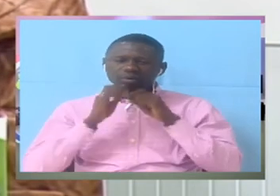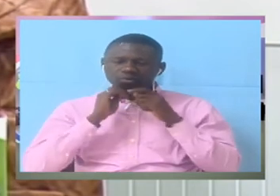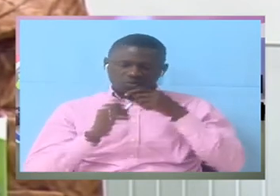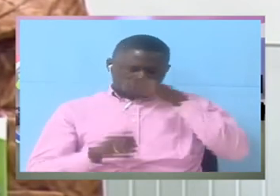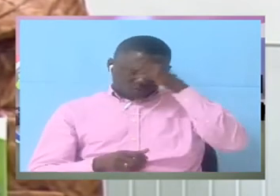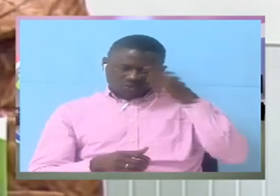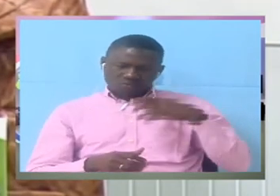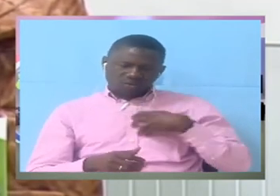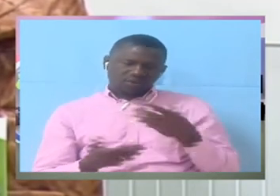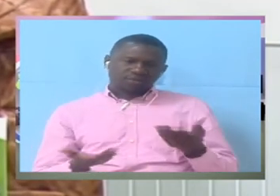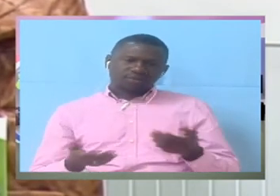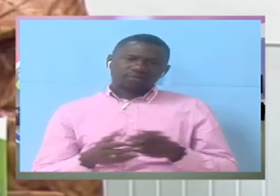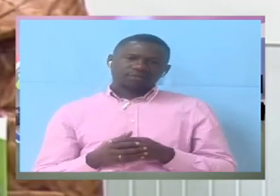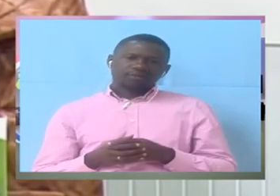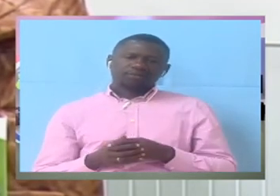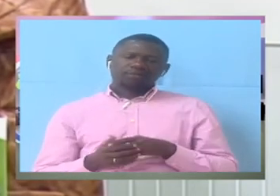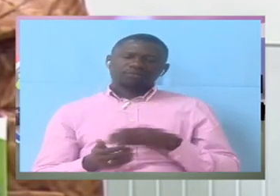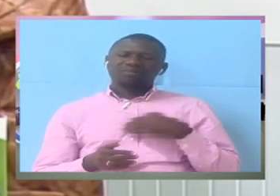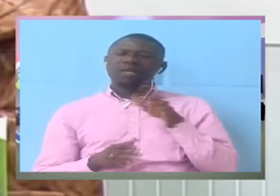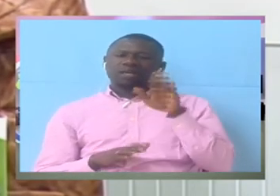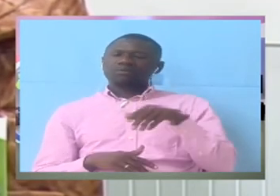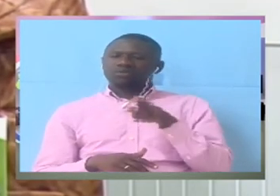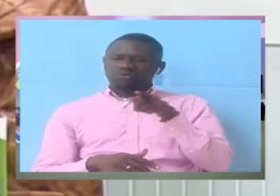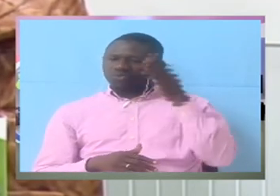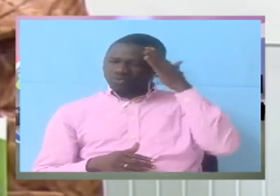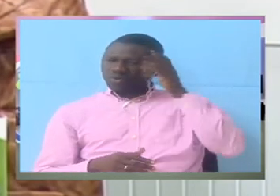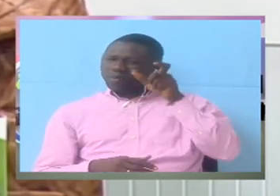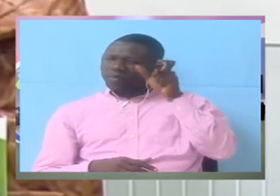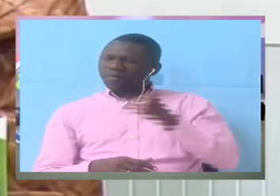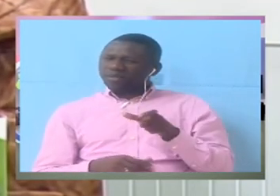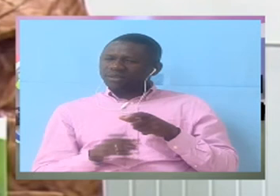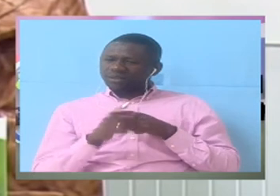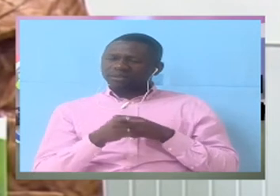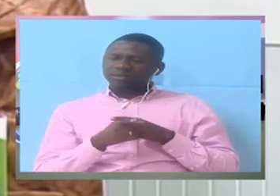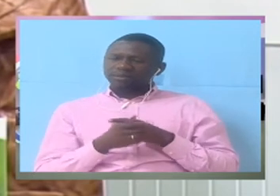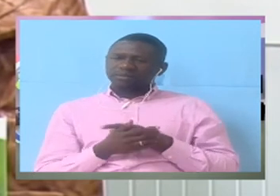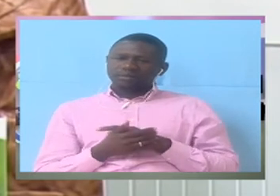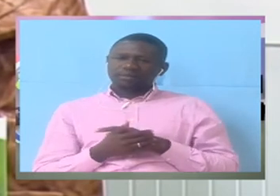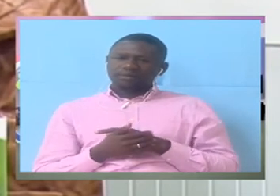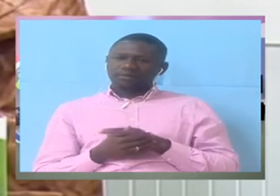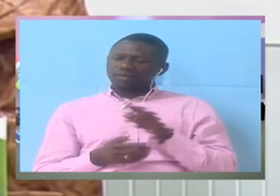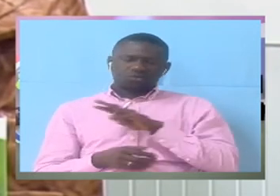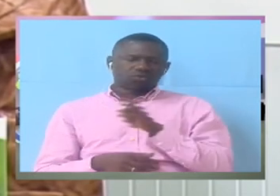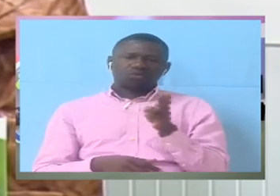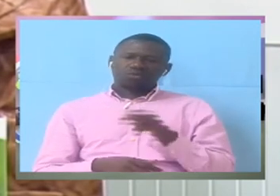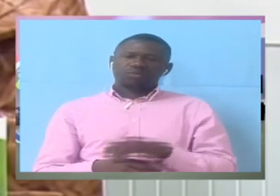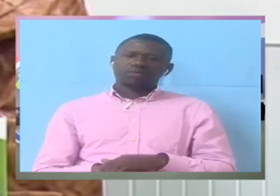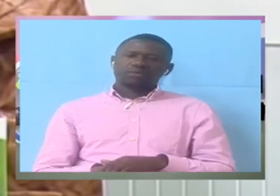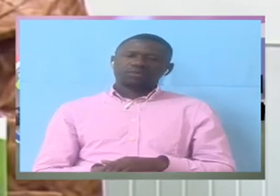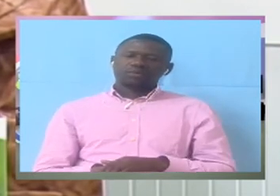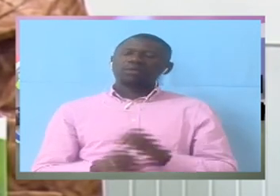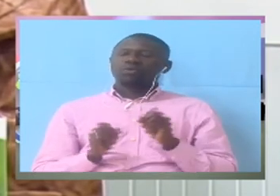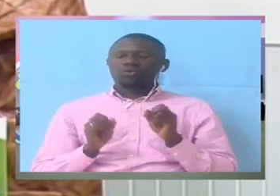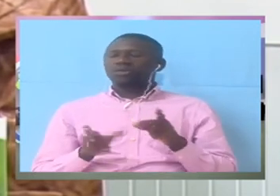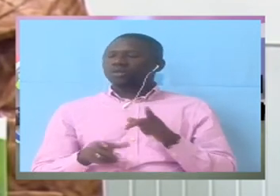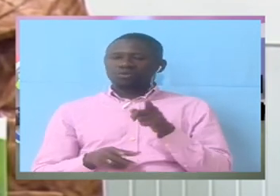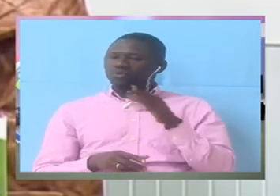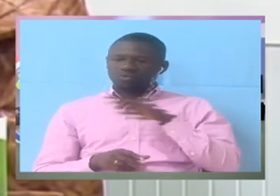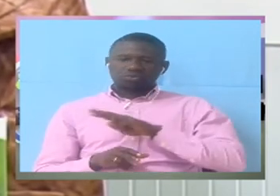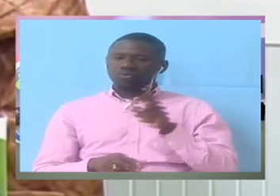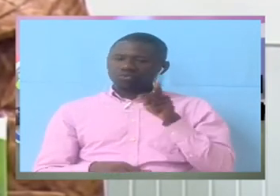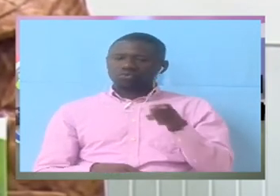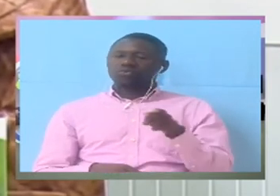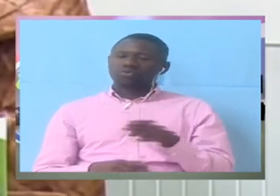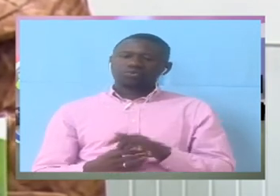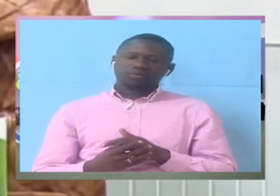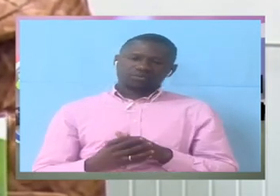marabu work. I said to him, do you know so and so person? He said, no. I said to